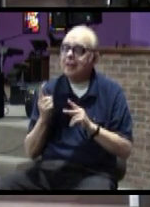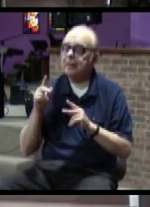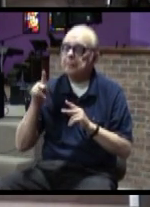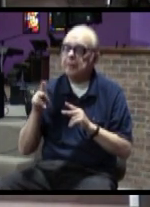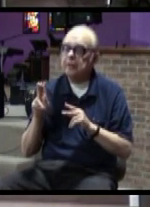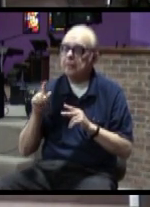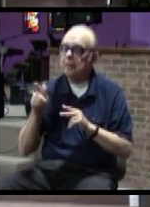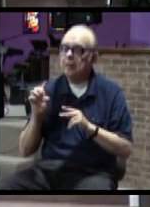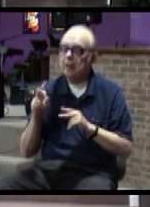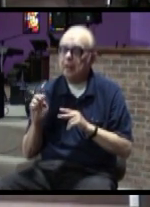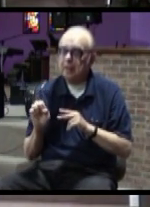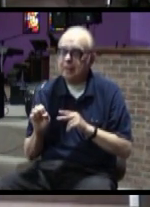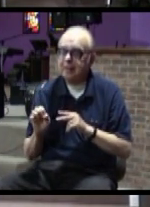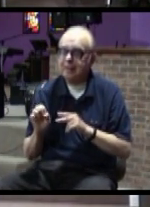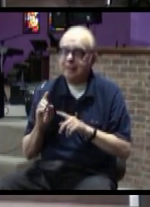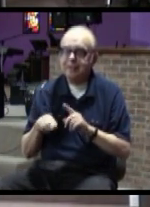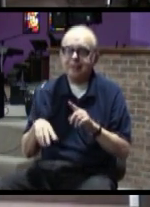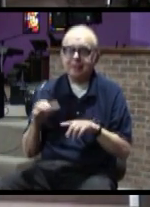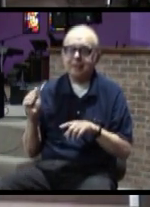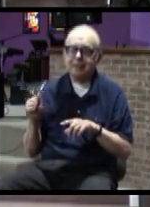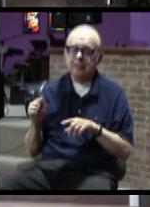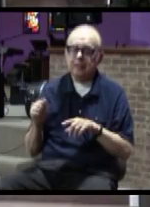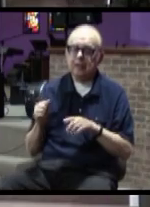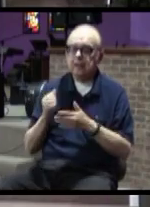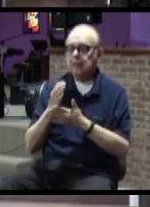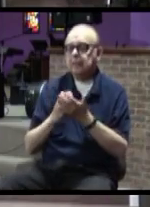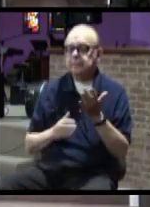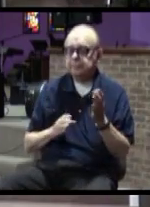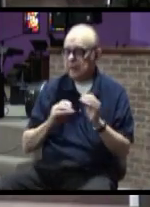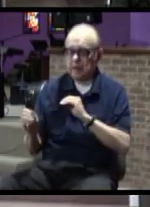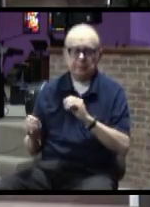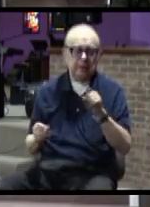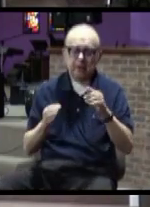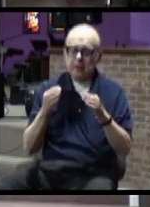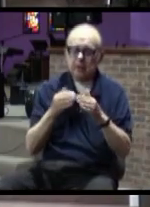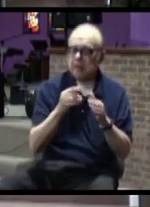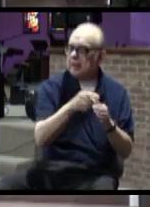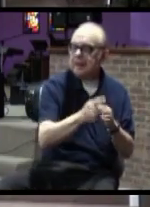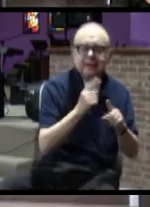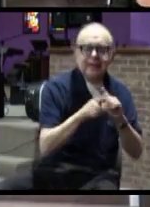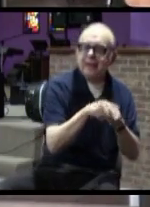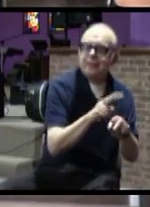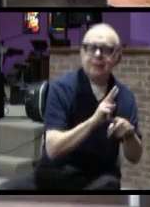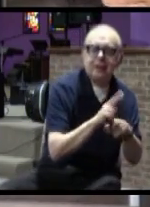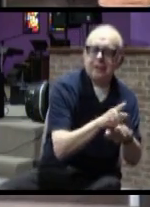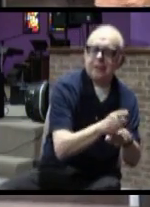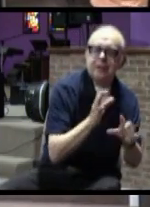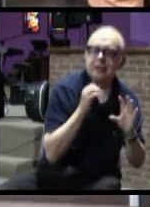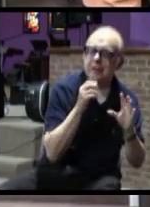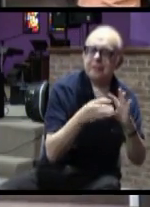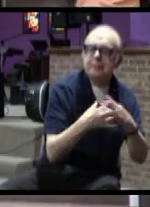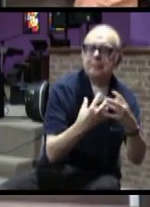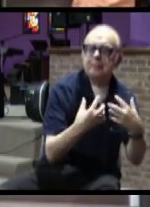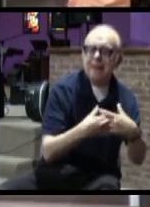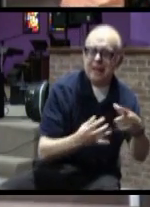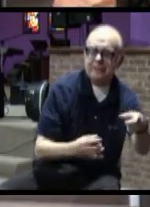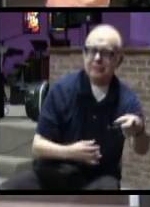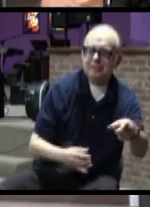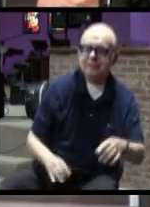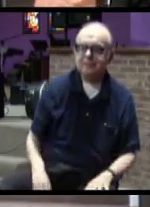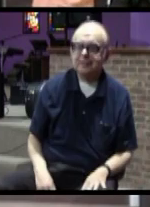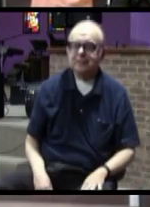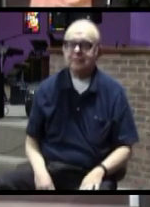the puzzle? You cannot take your piece and put it over here where it doesn't belong.